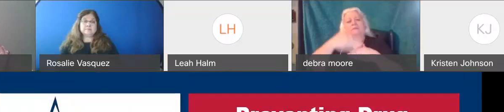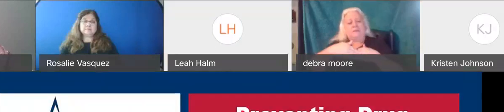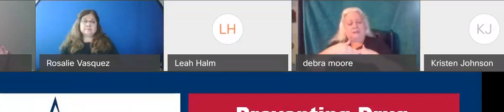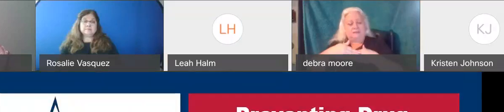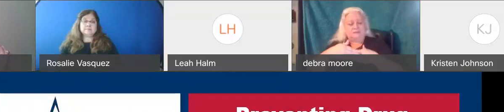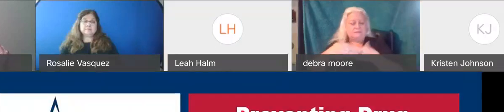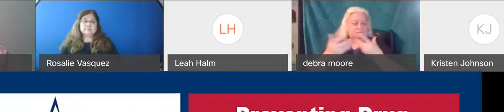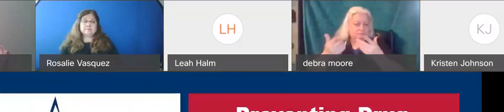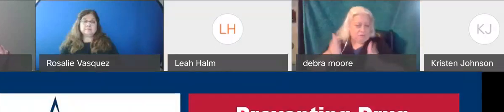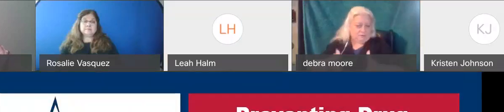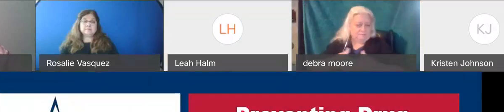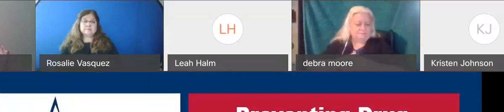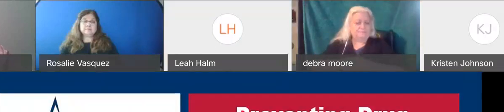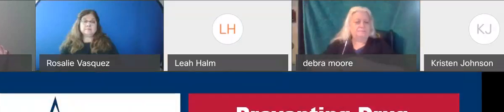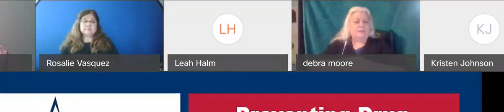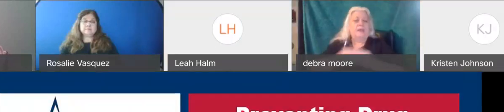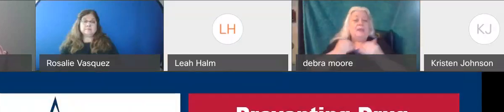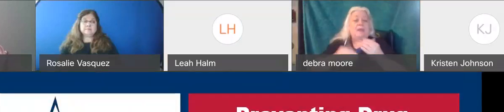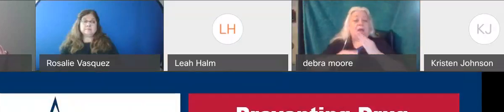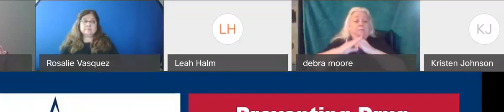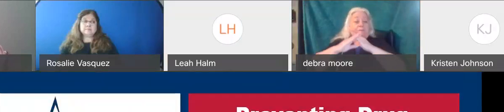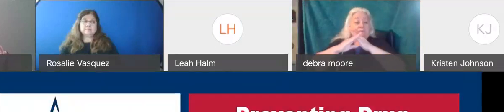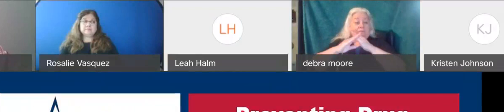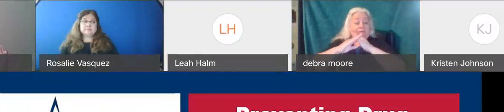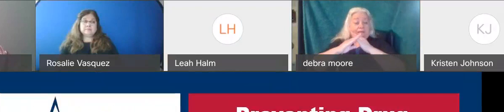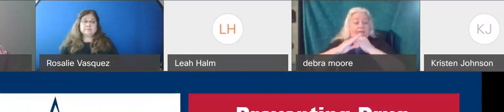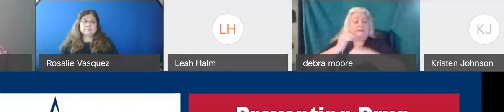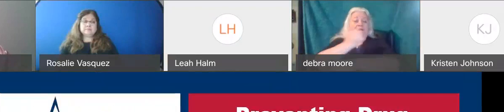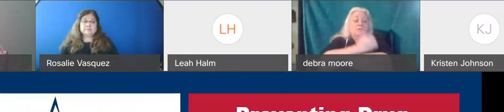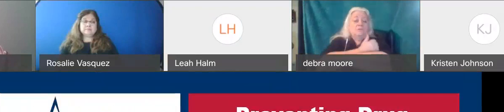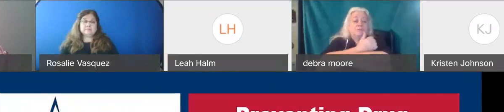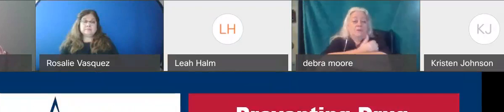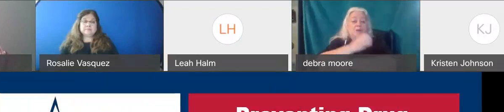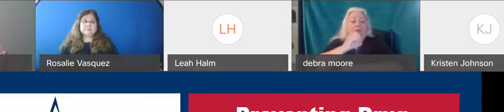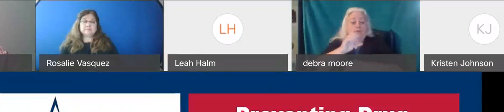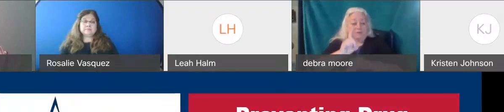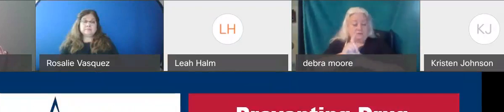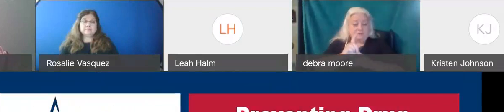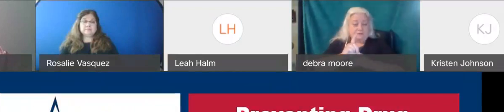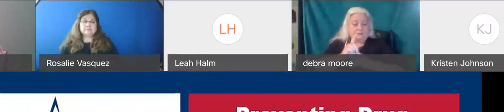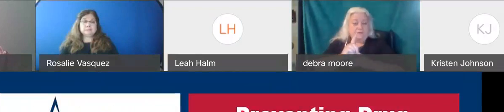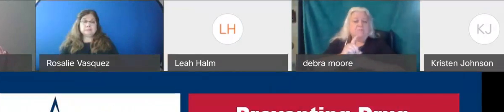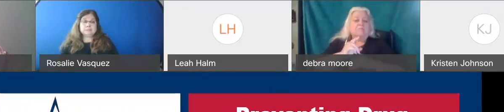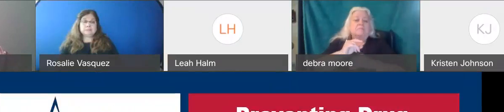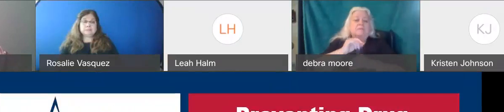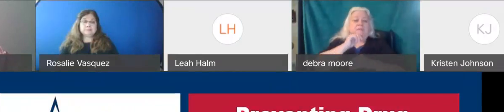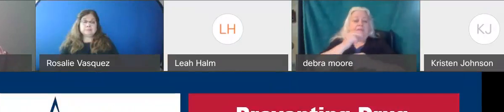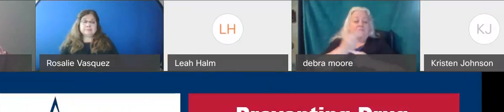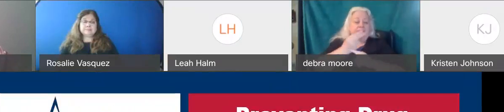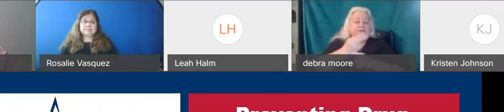Okay, and then preventing a drug overdose. So obviously, as mentioned with alcohol, not using drugs is the best